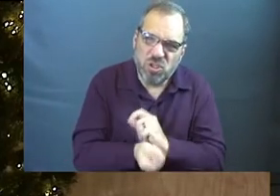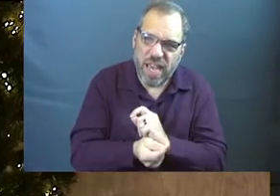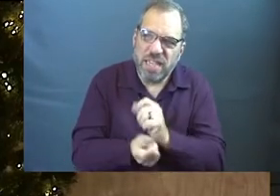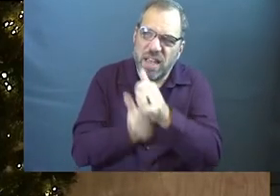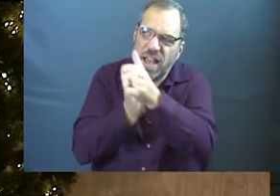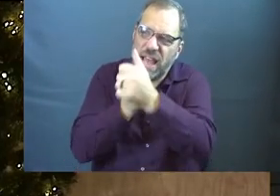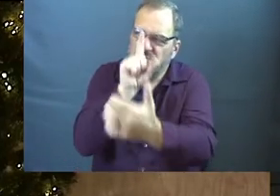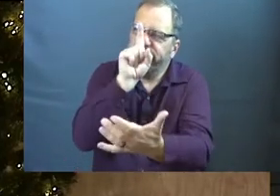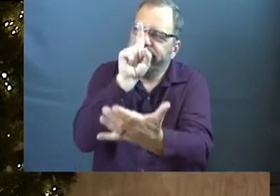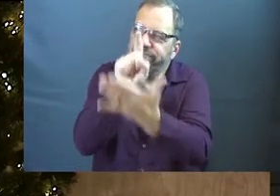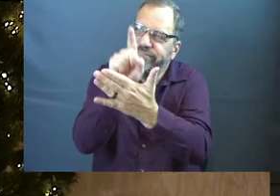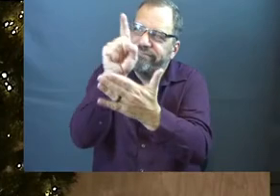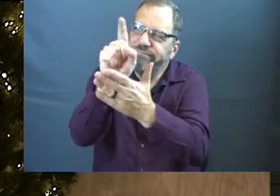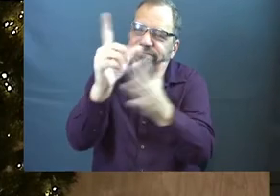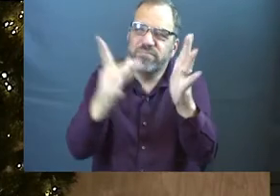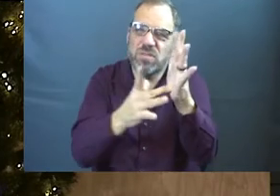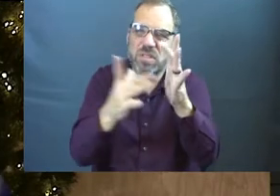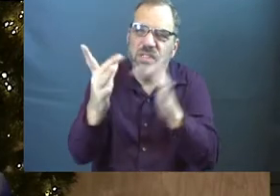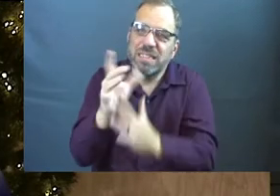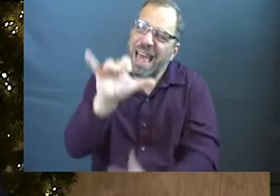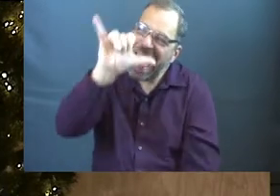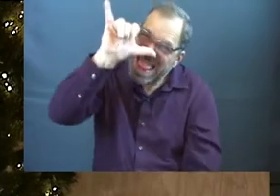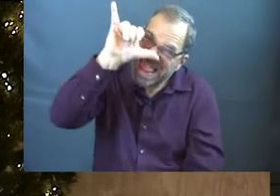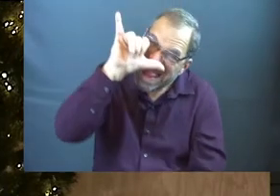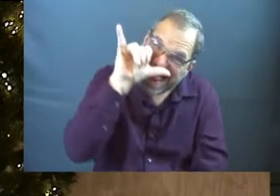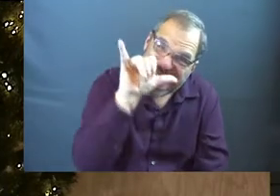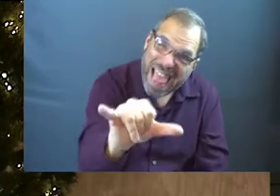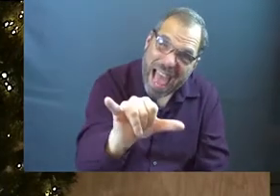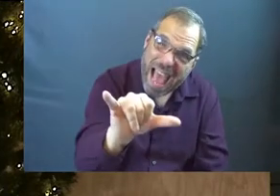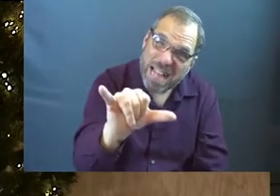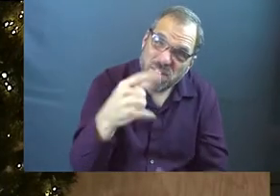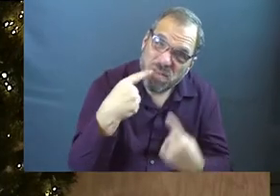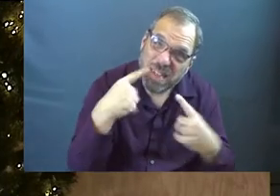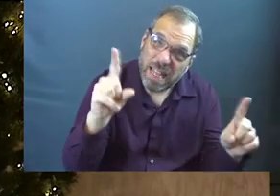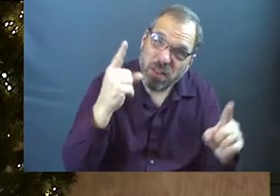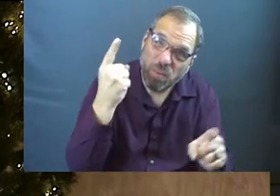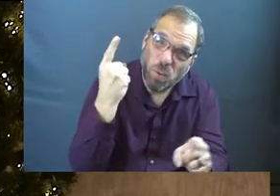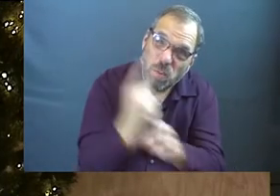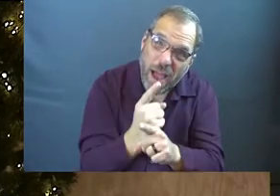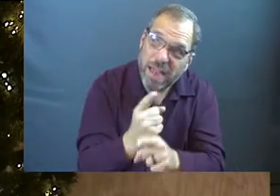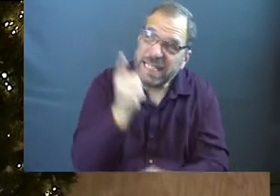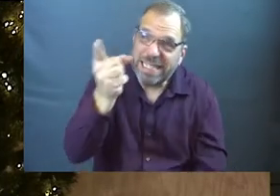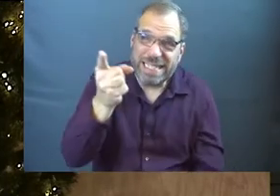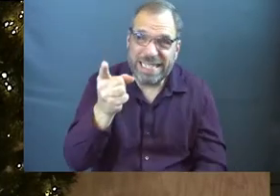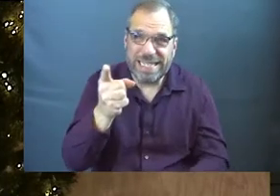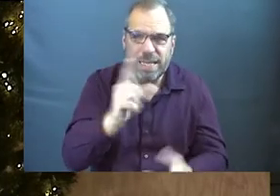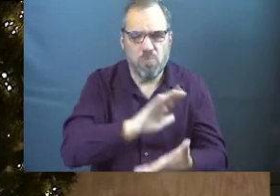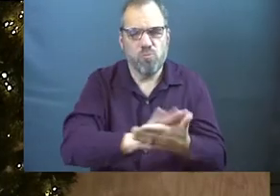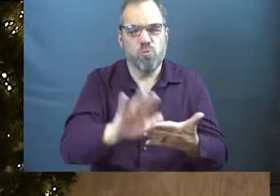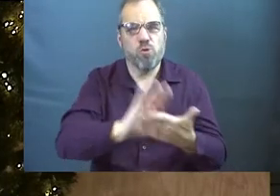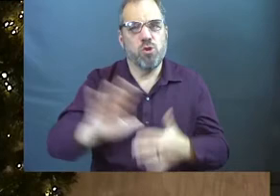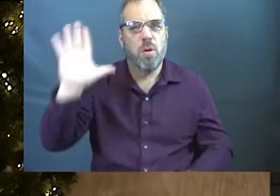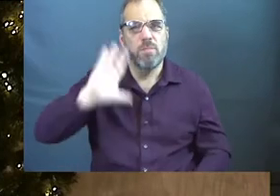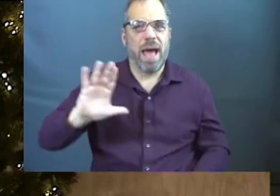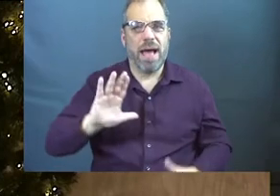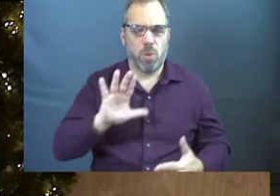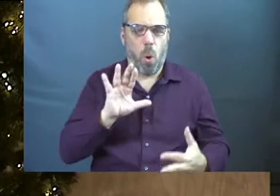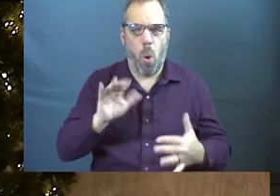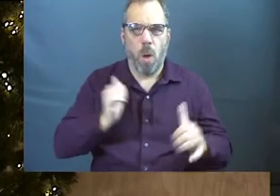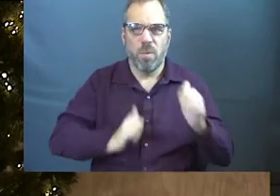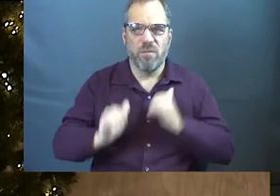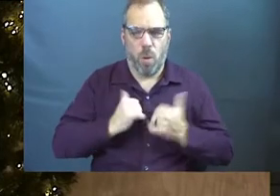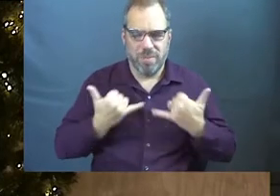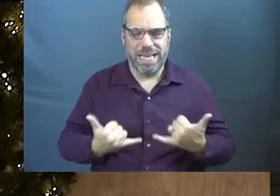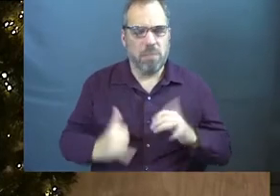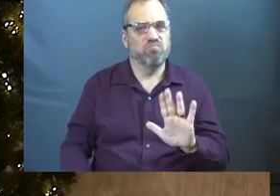start to fall in love with Jesus all over again. That's the way that it is supposed to work. He does not want you to clean up your past or perform in